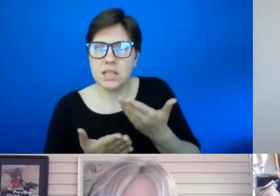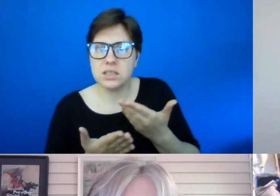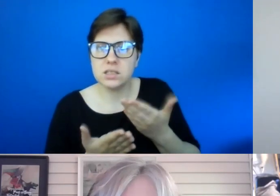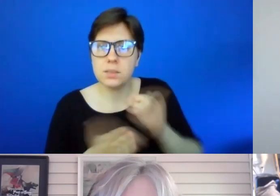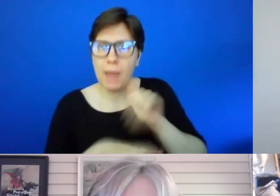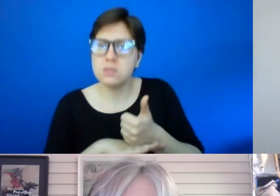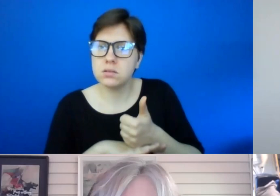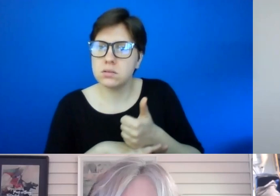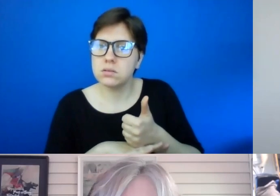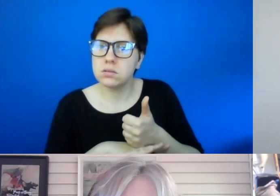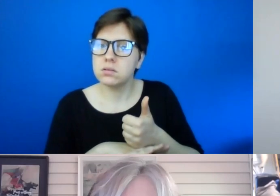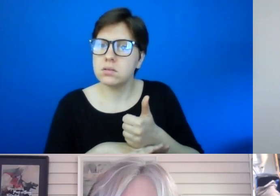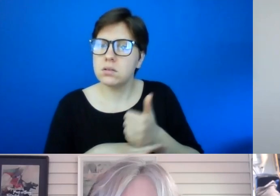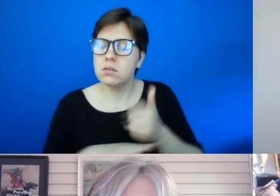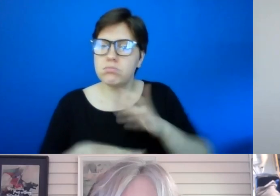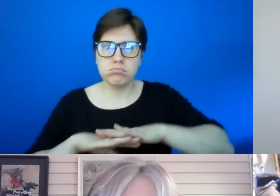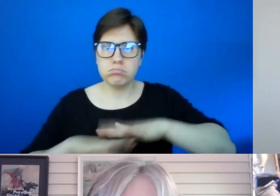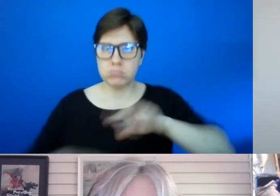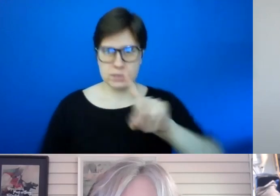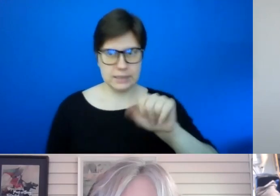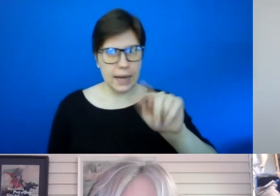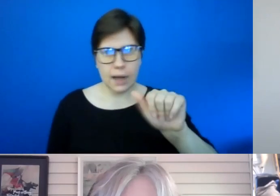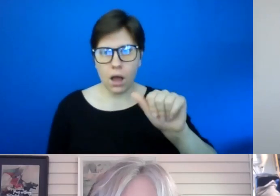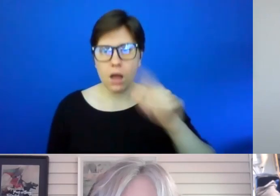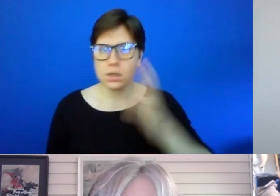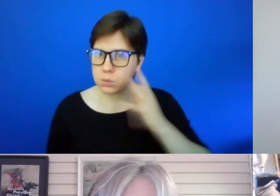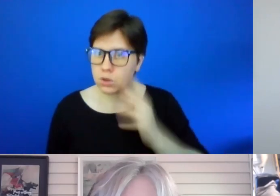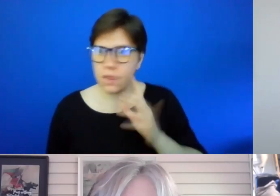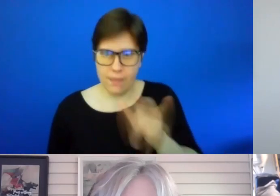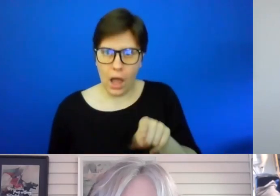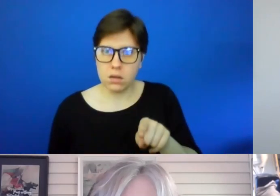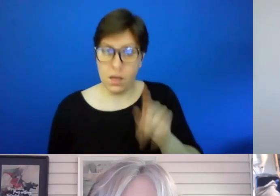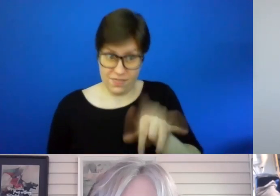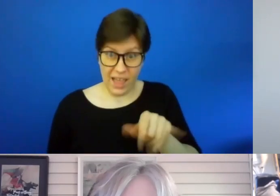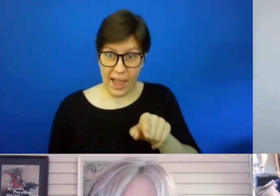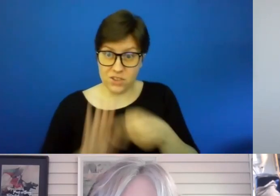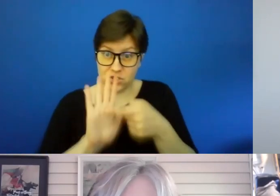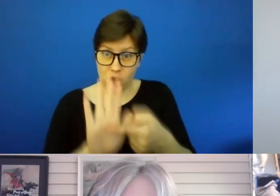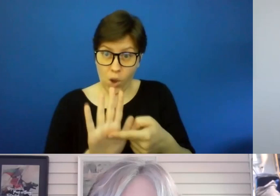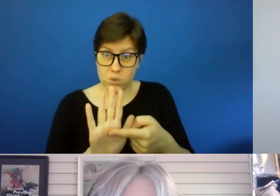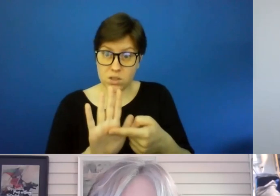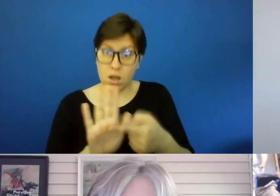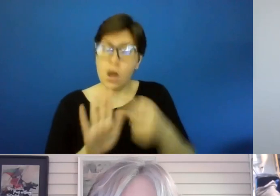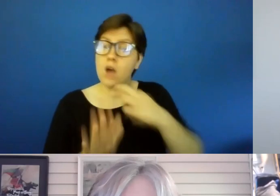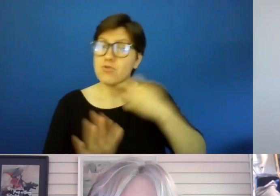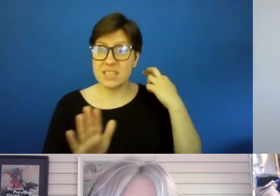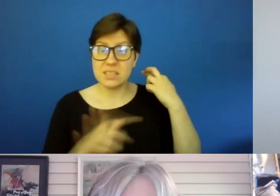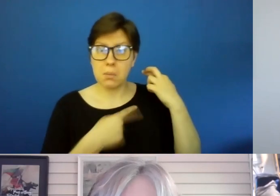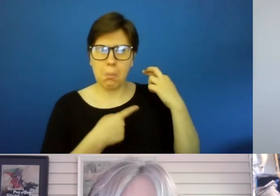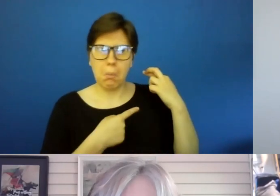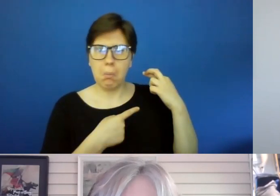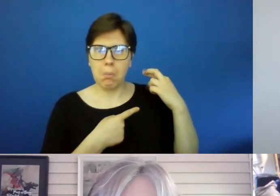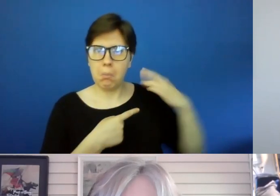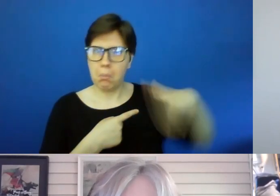upon the best data and experience that we have. And that data and experience shows that these risks just have not